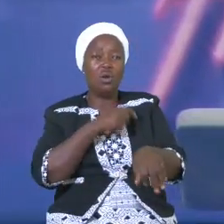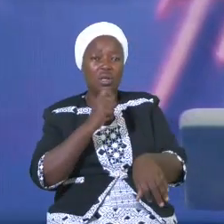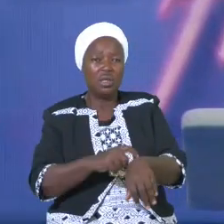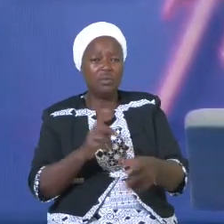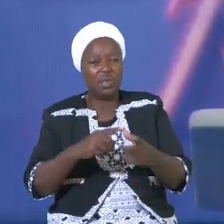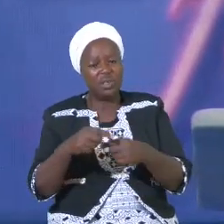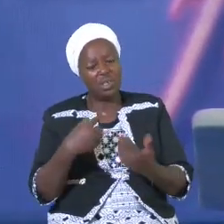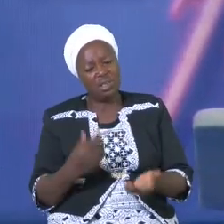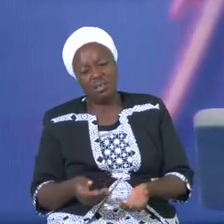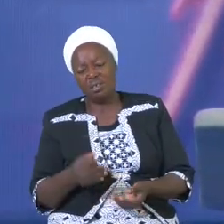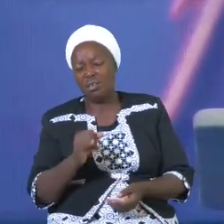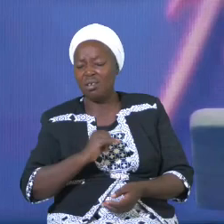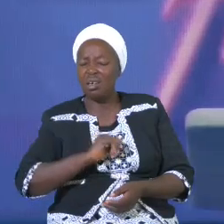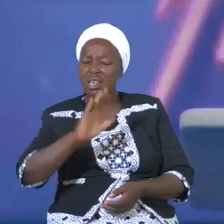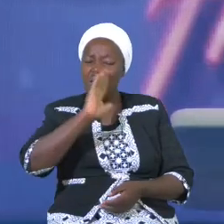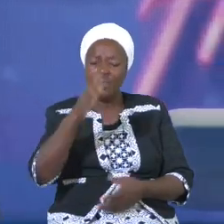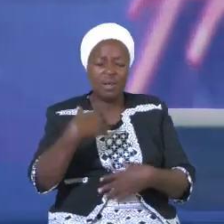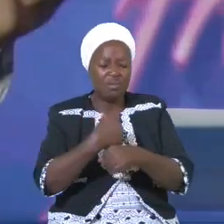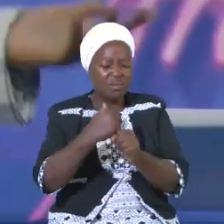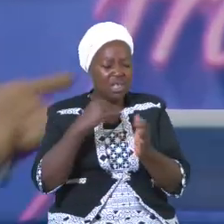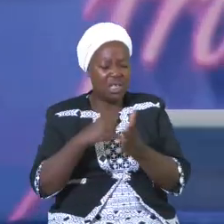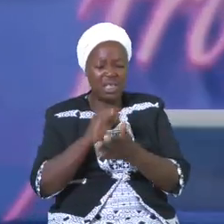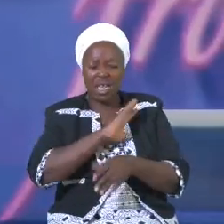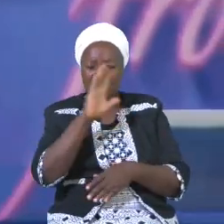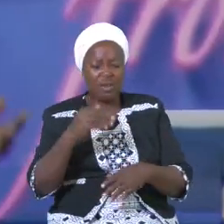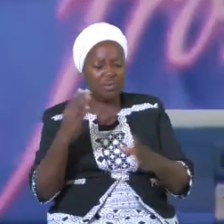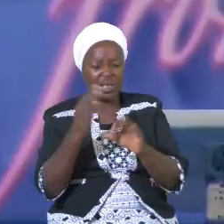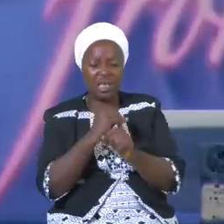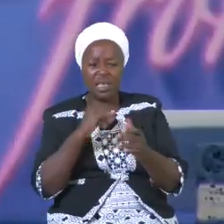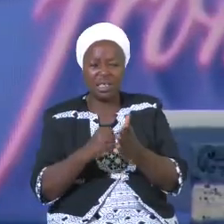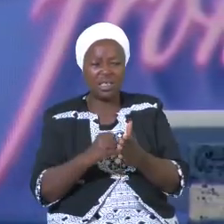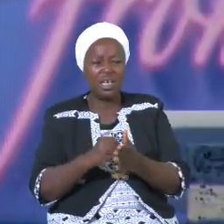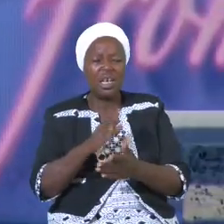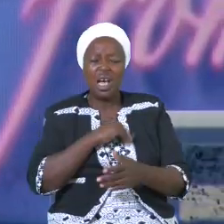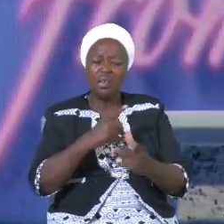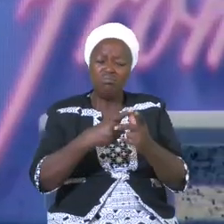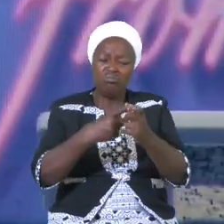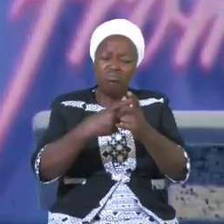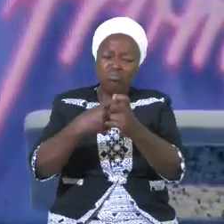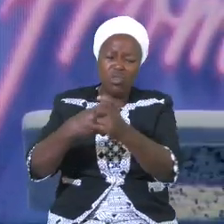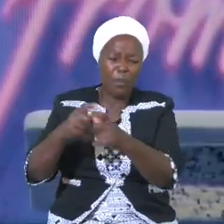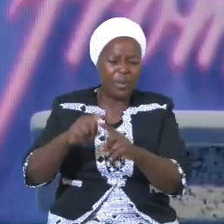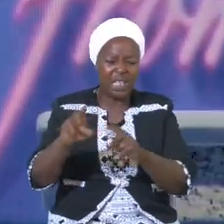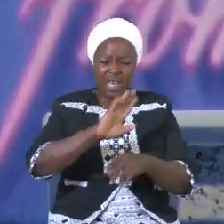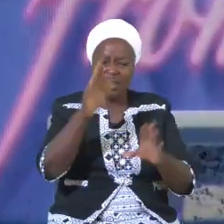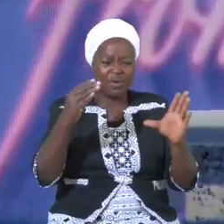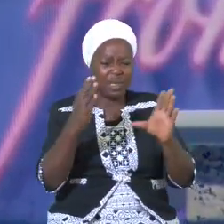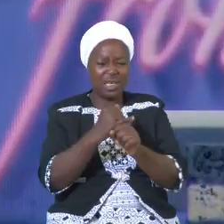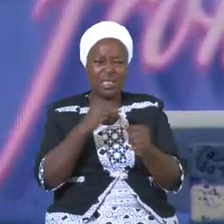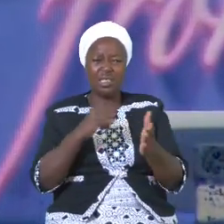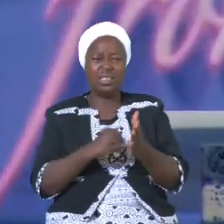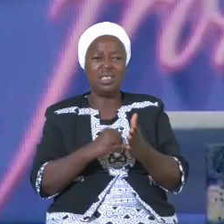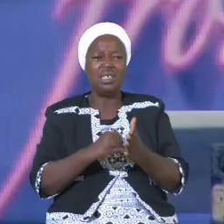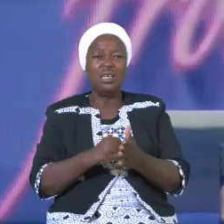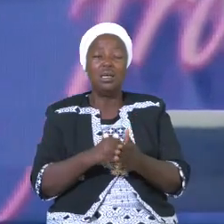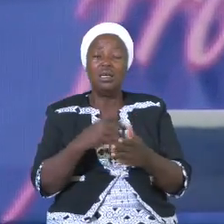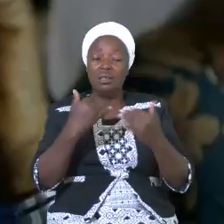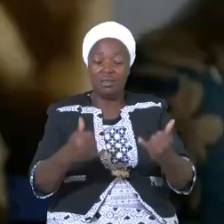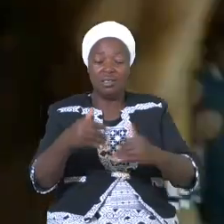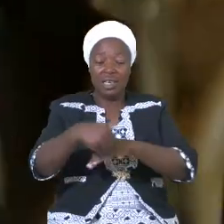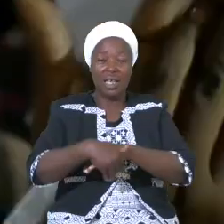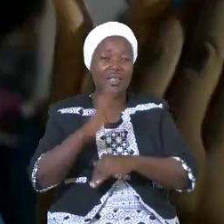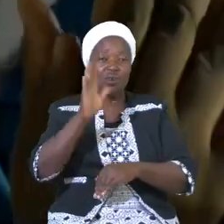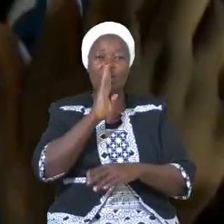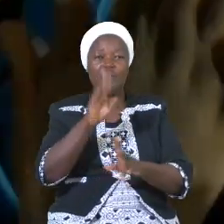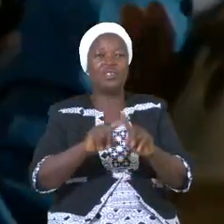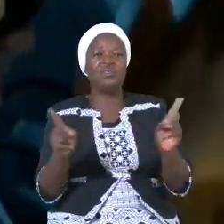it i never get changed i perceive but i don't the night will be different